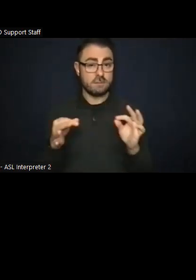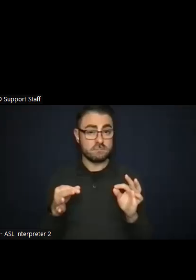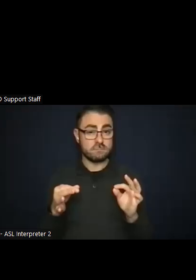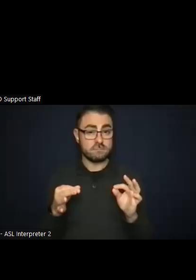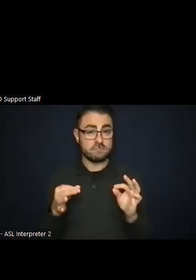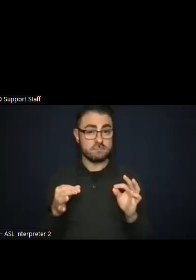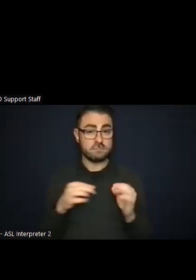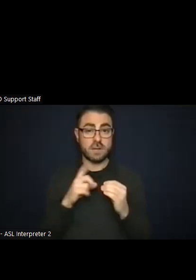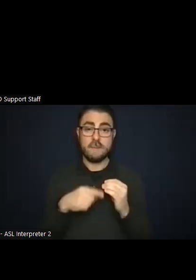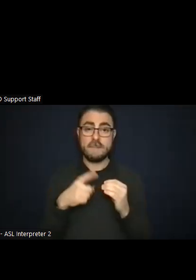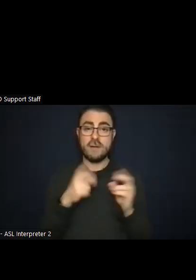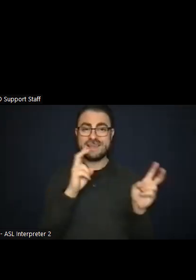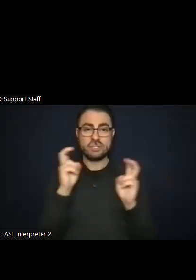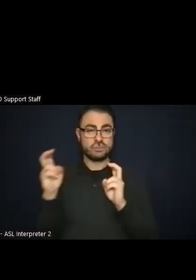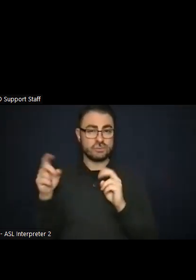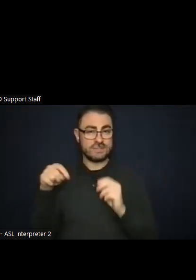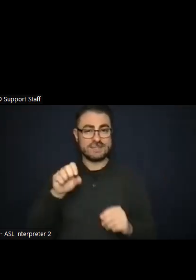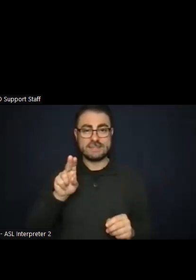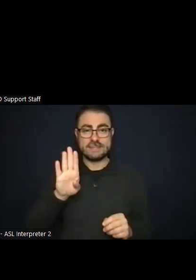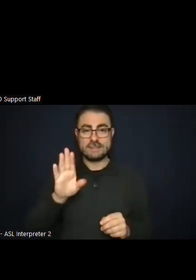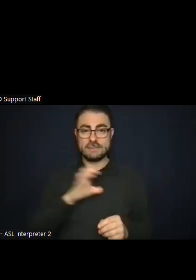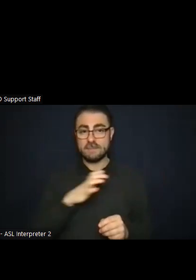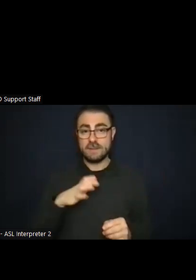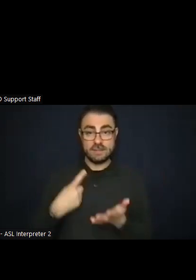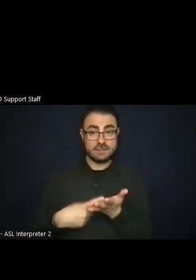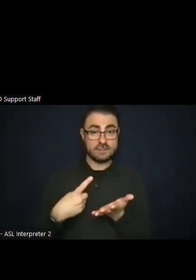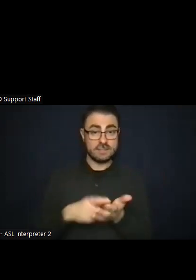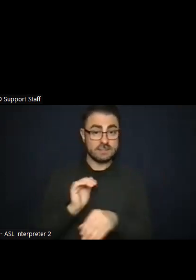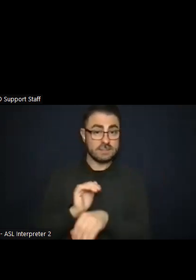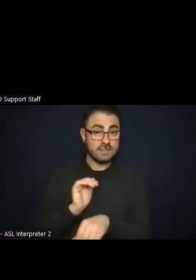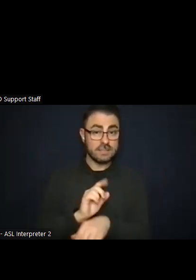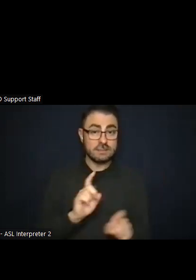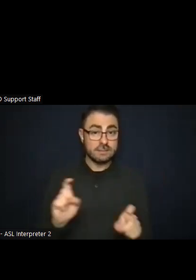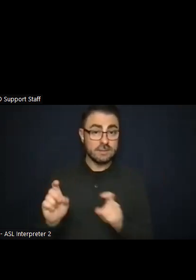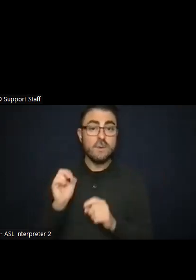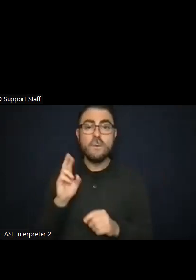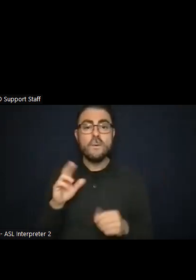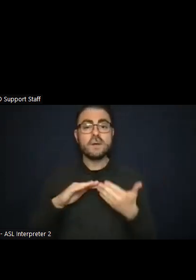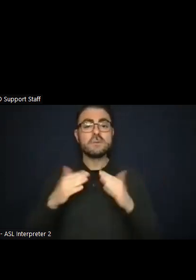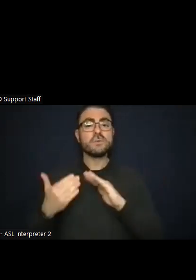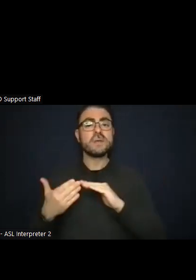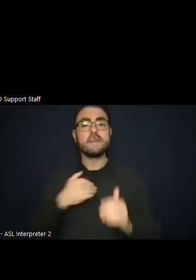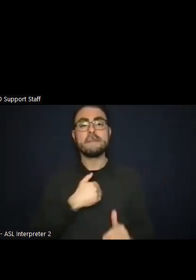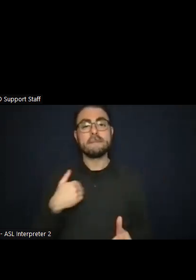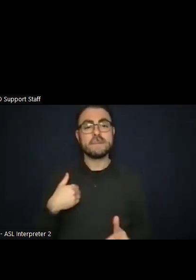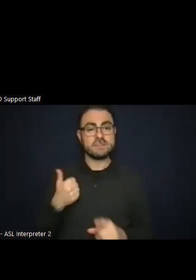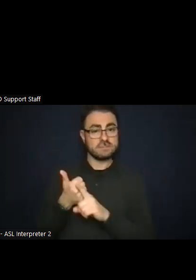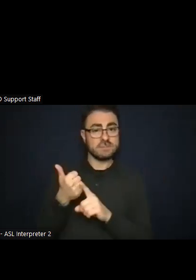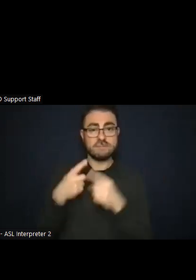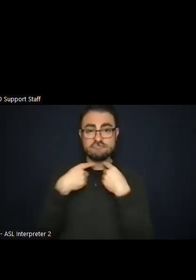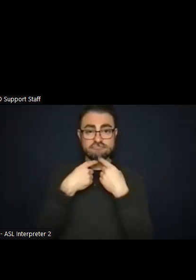on the issues that the subcommittee has discussed tonight? Or are there any community members that can tell their story